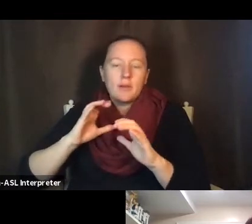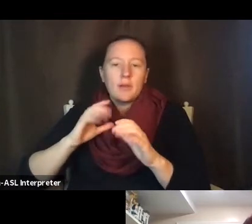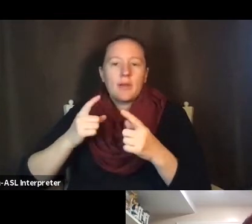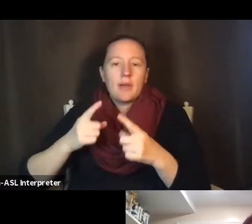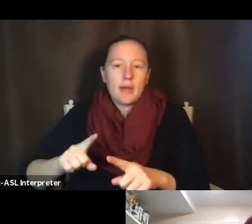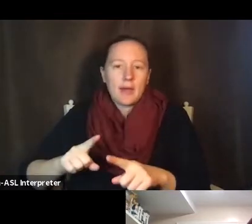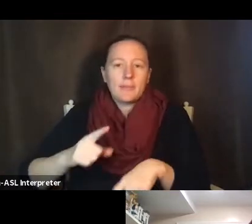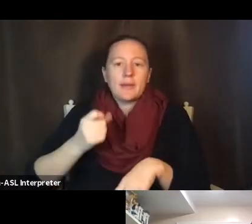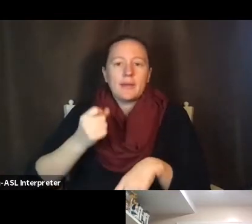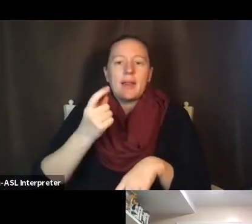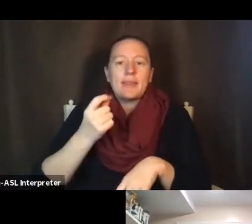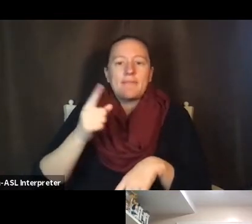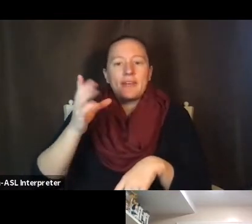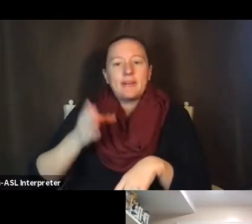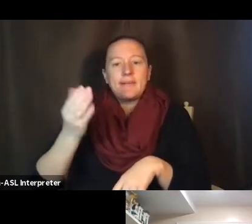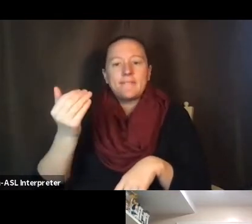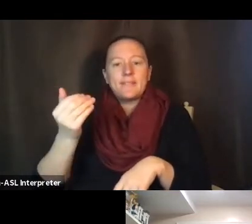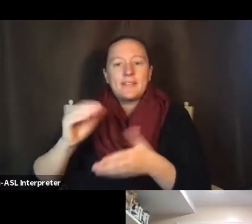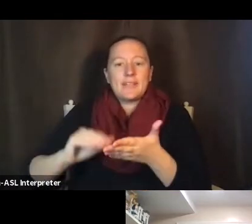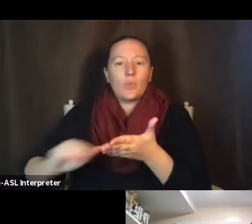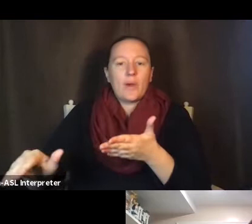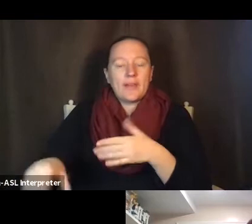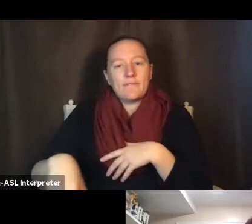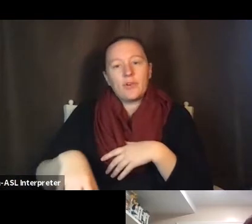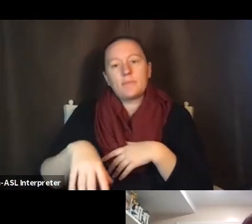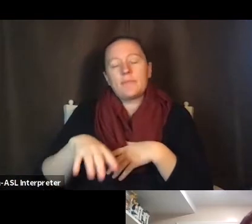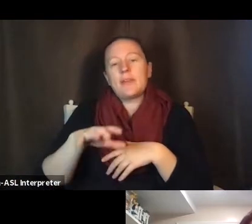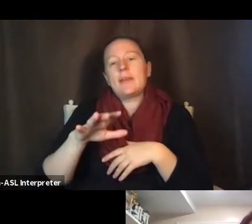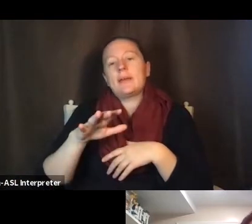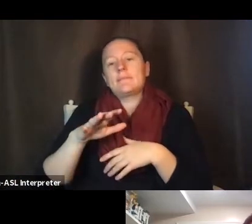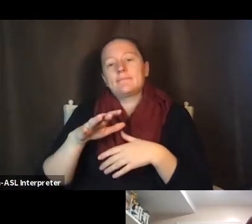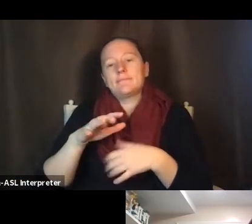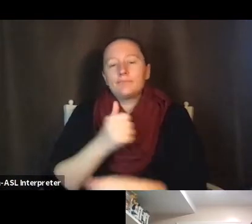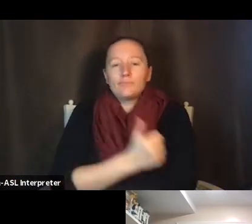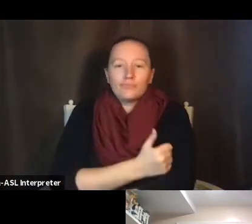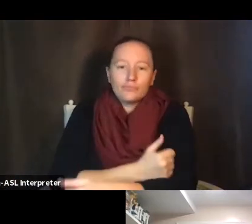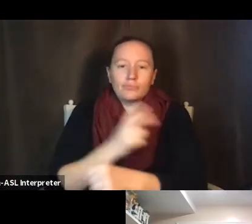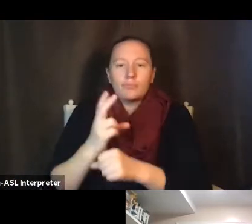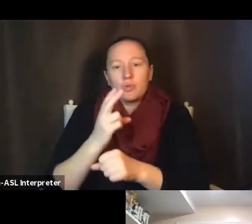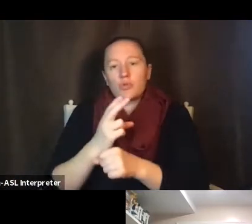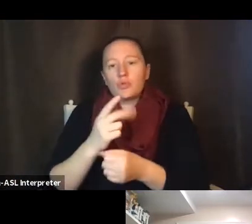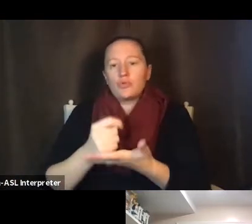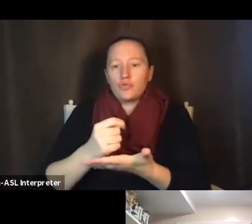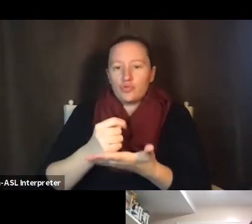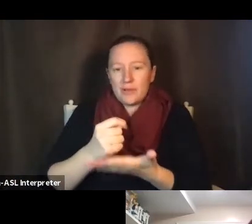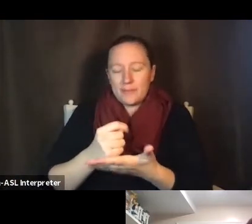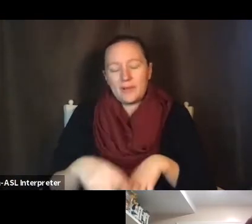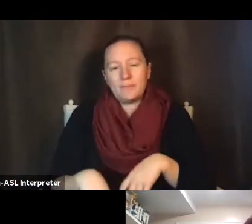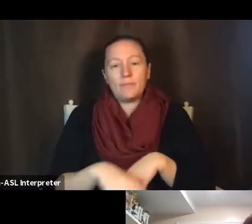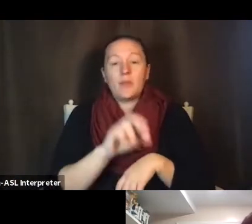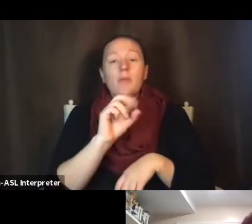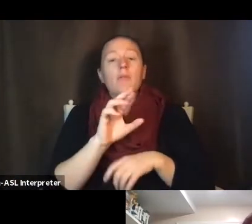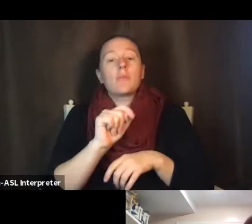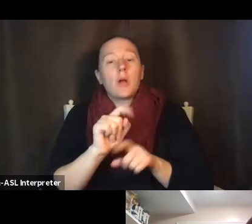1115 waiver and substance use treatment. And as Robert